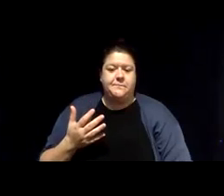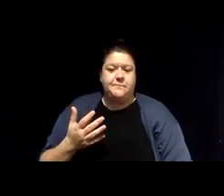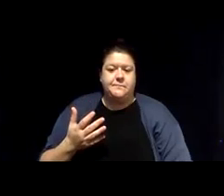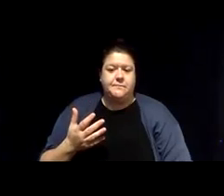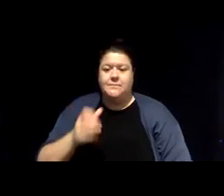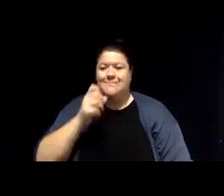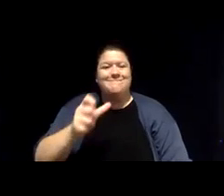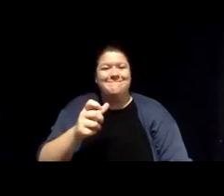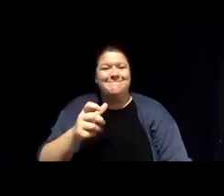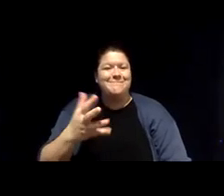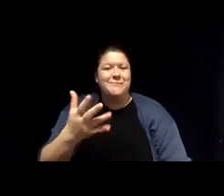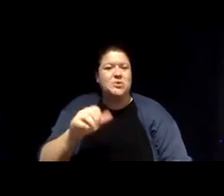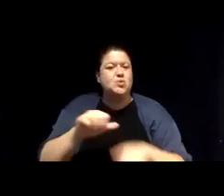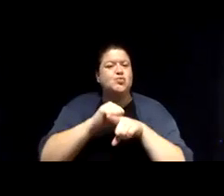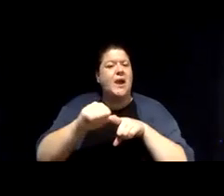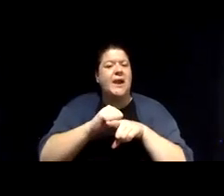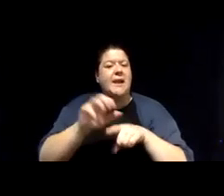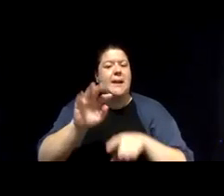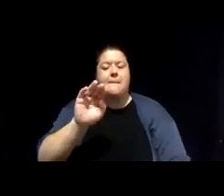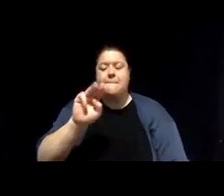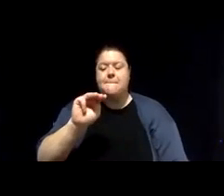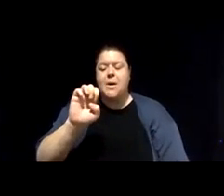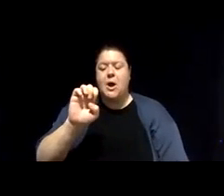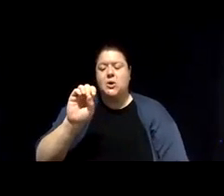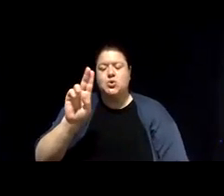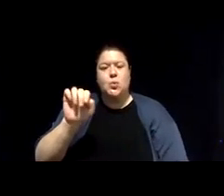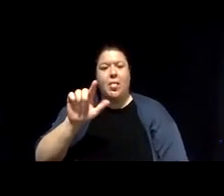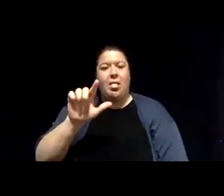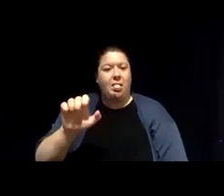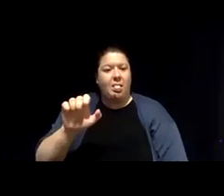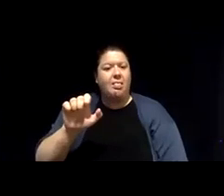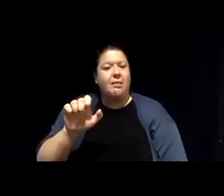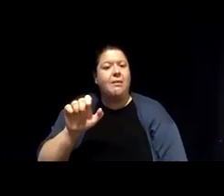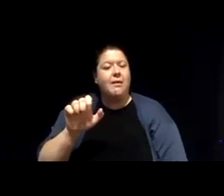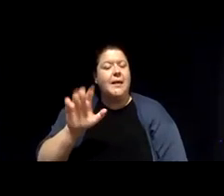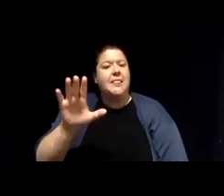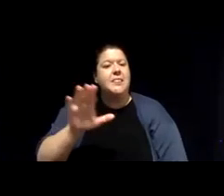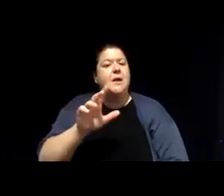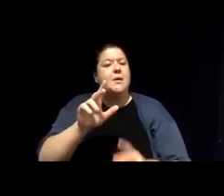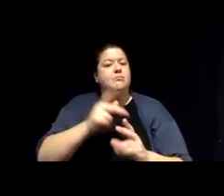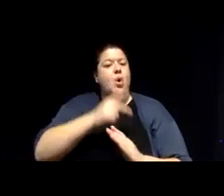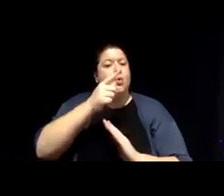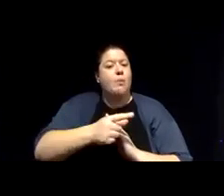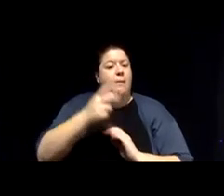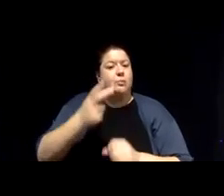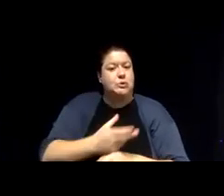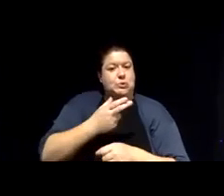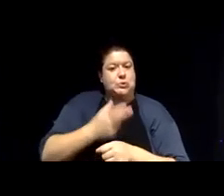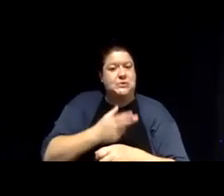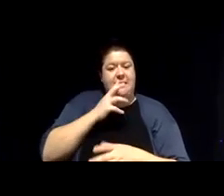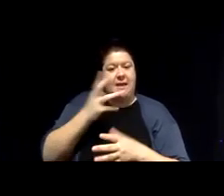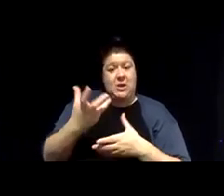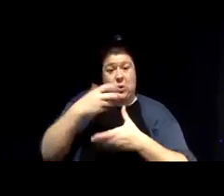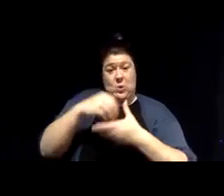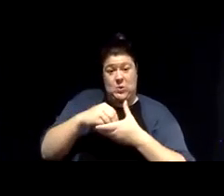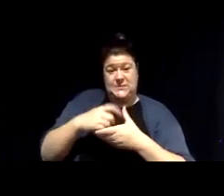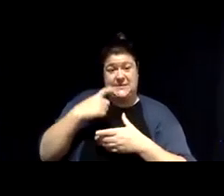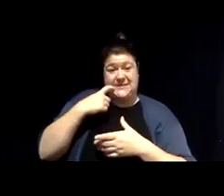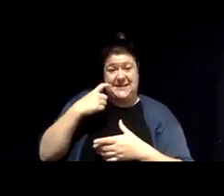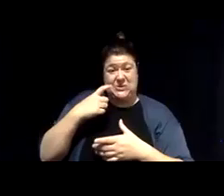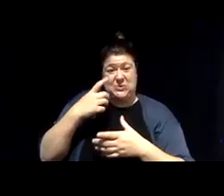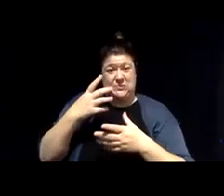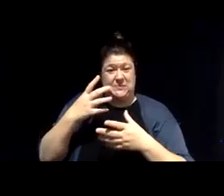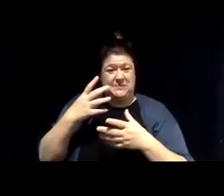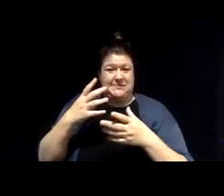training module in the program that we're using that includes the dental system. So I kind of